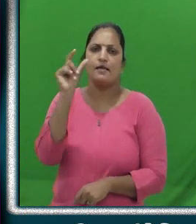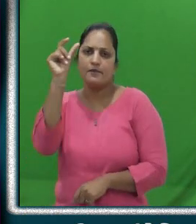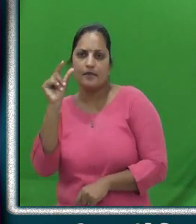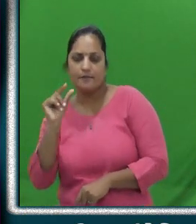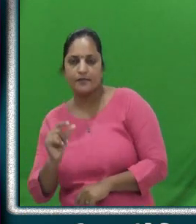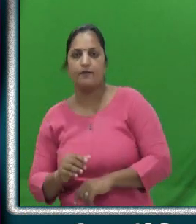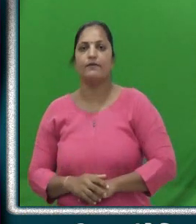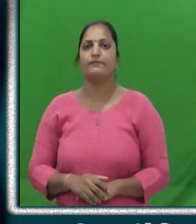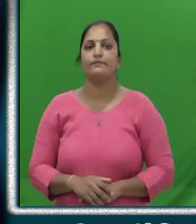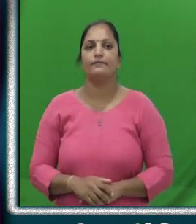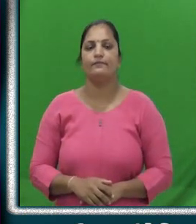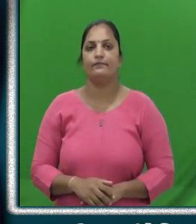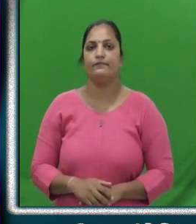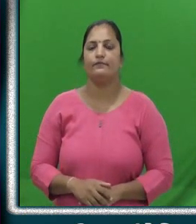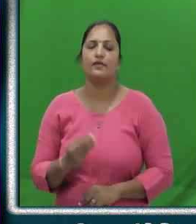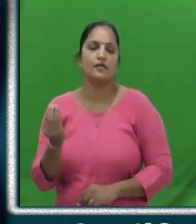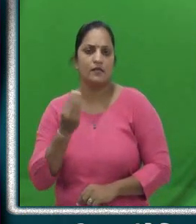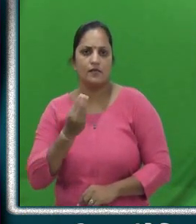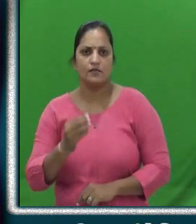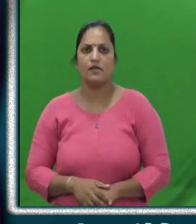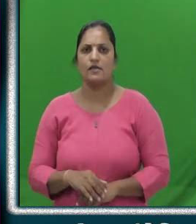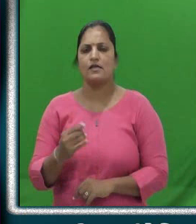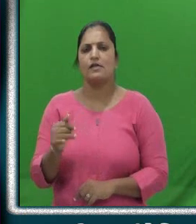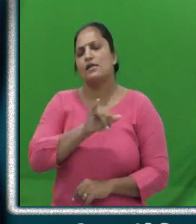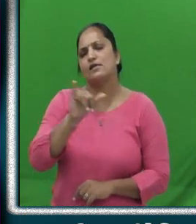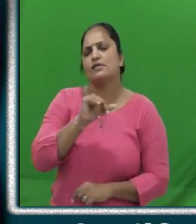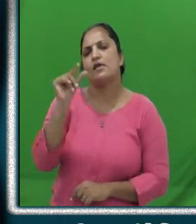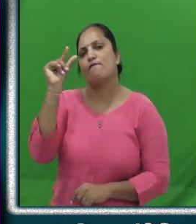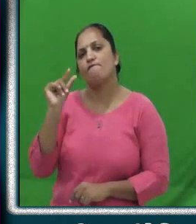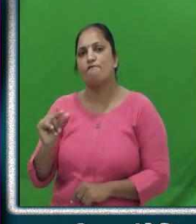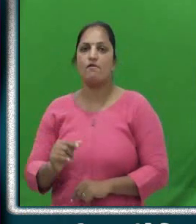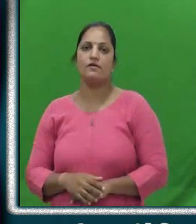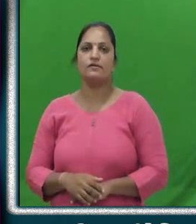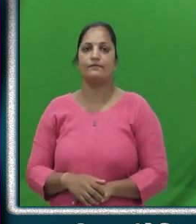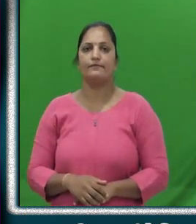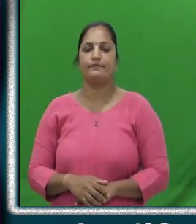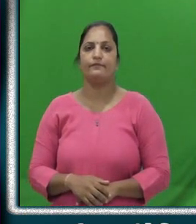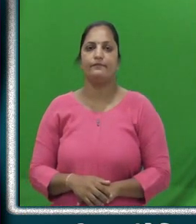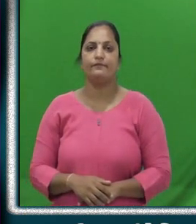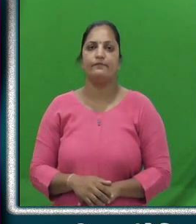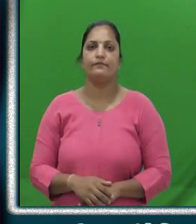Before we start the unit, let's see some similar words in the units.